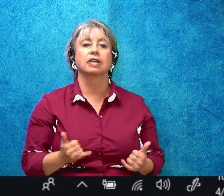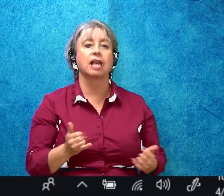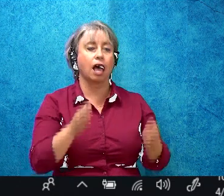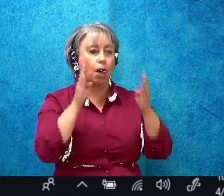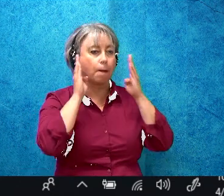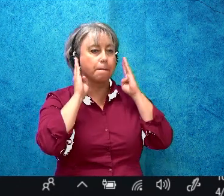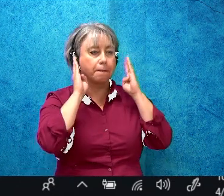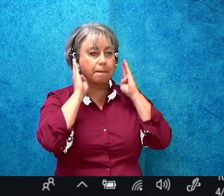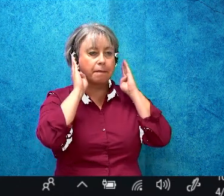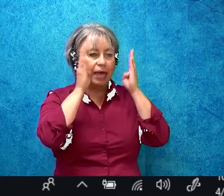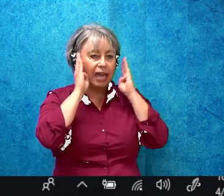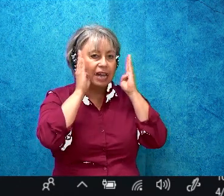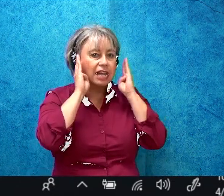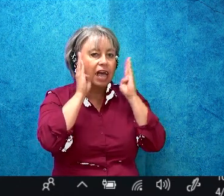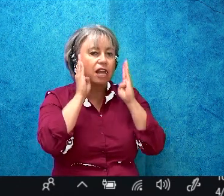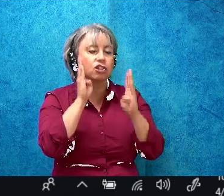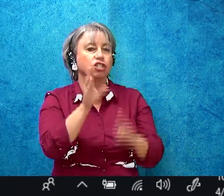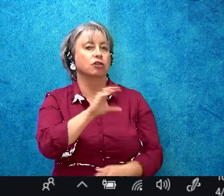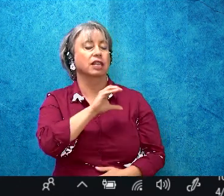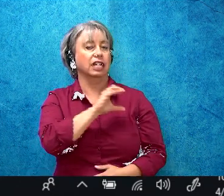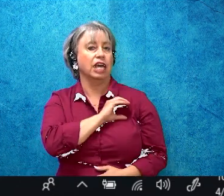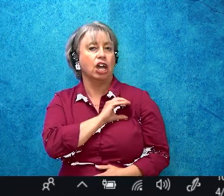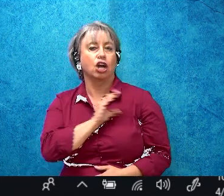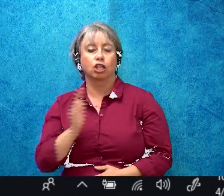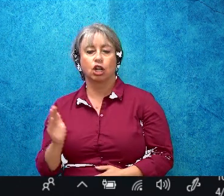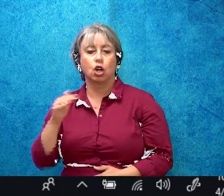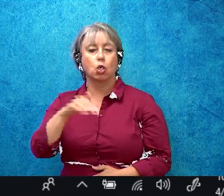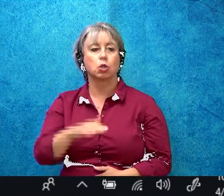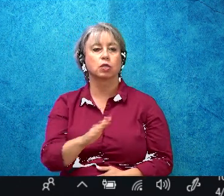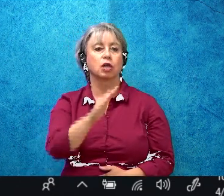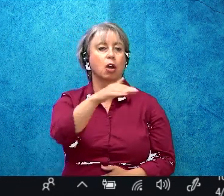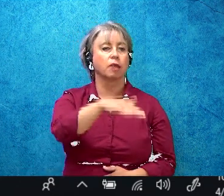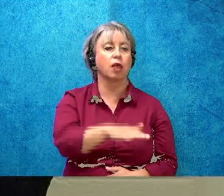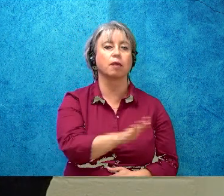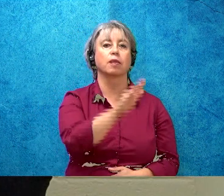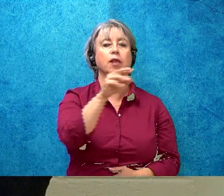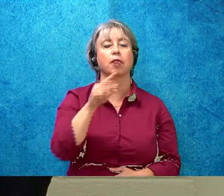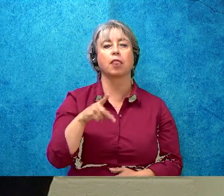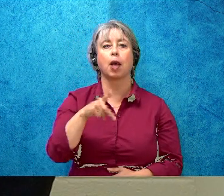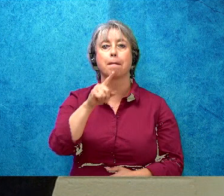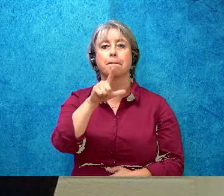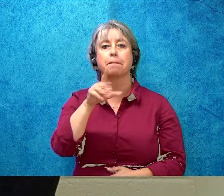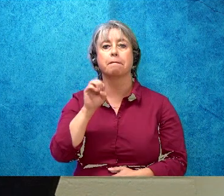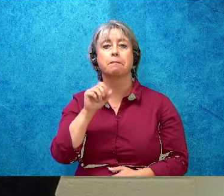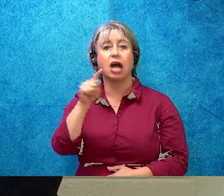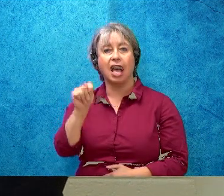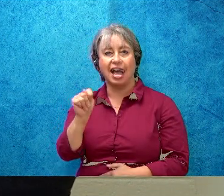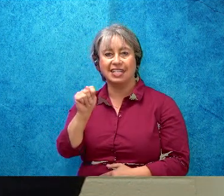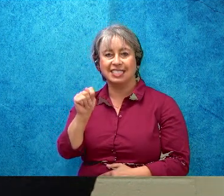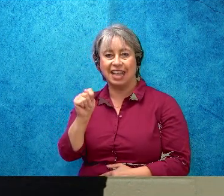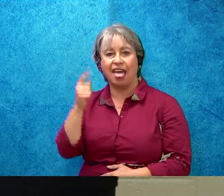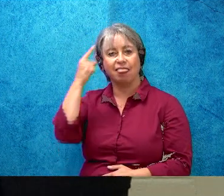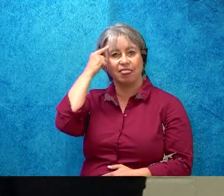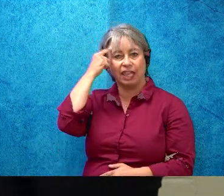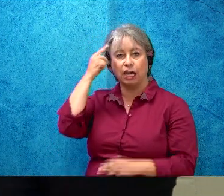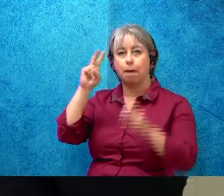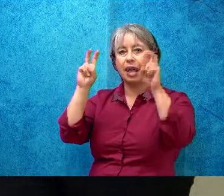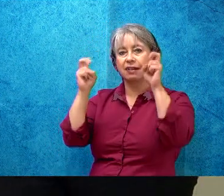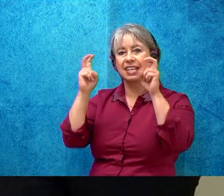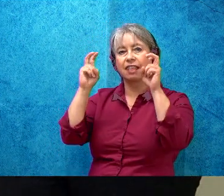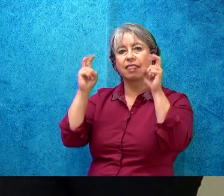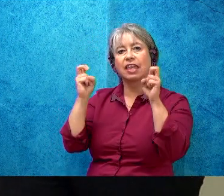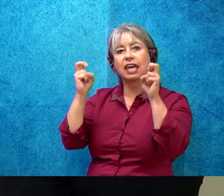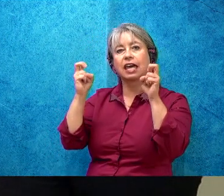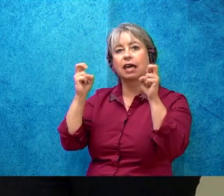characters and the sequence of events. That's the plot, you know, that plot diagram. Then you want to think about the theme. What is